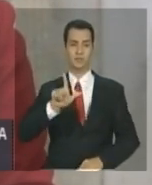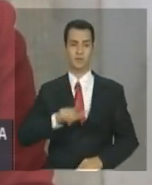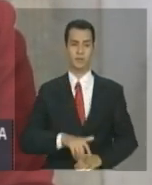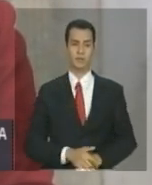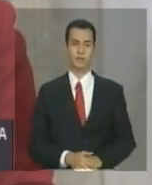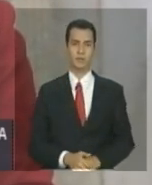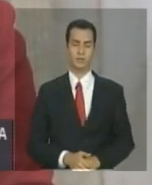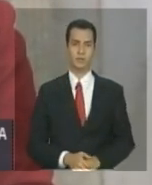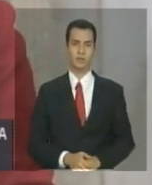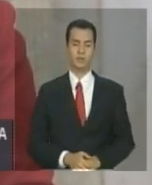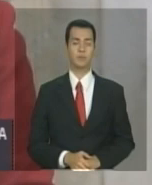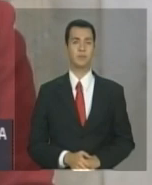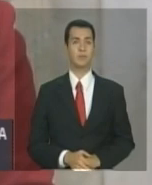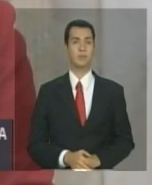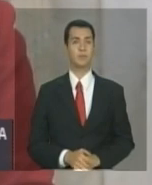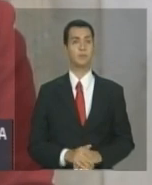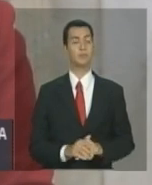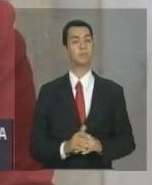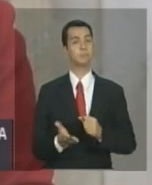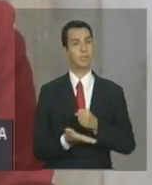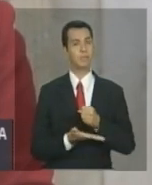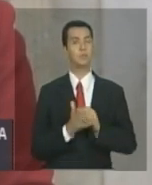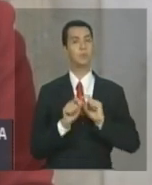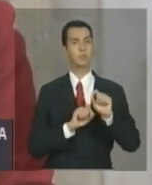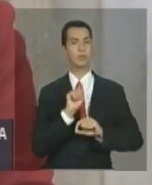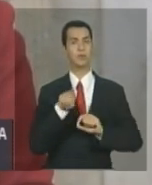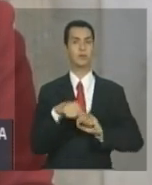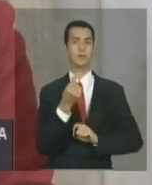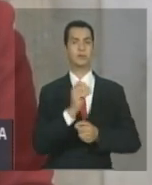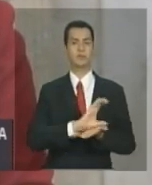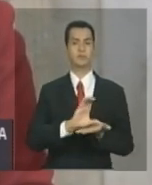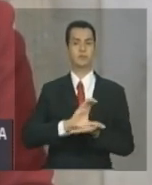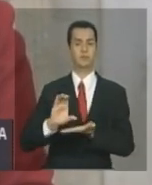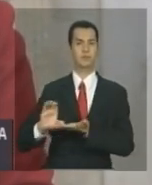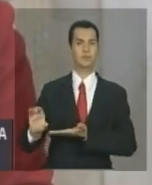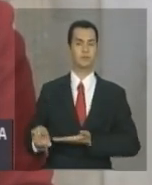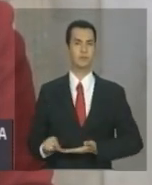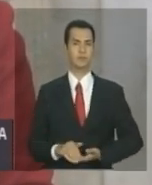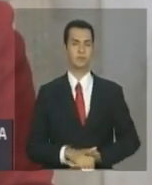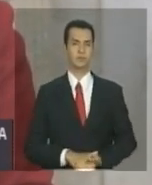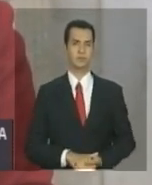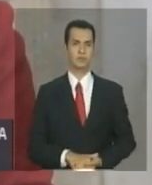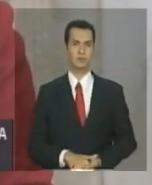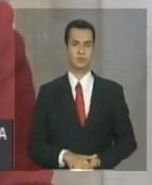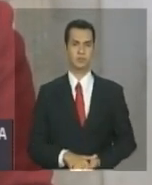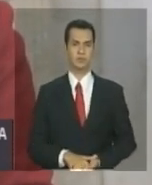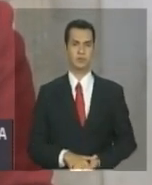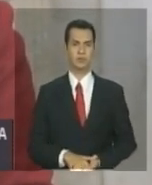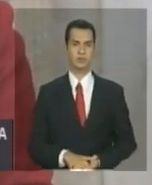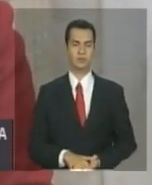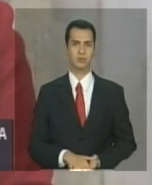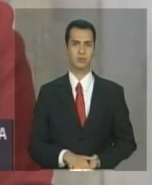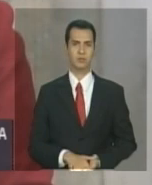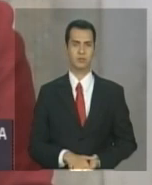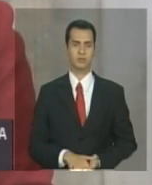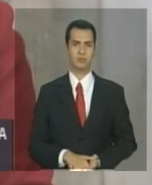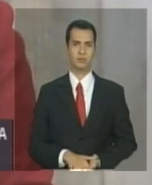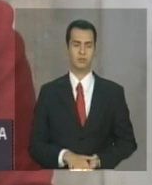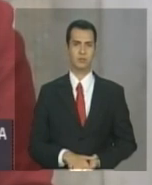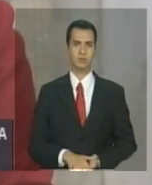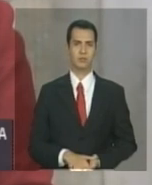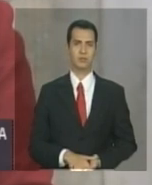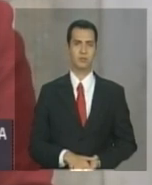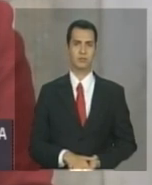policies baseadas na expansão dos investimentos. Through fiscal policies that are ultimately based on expanding